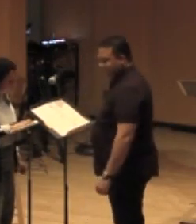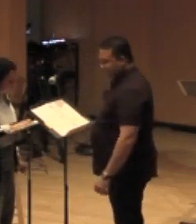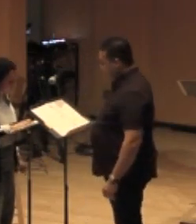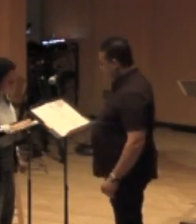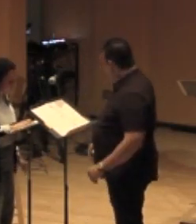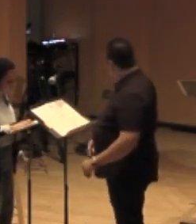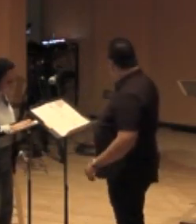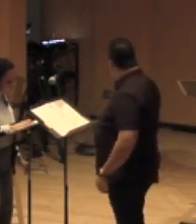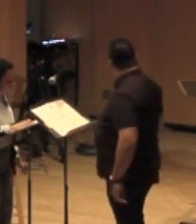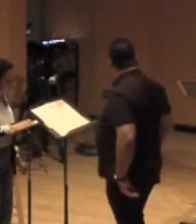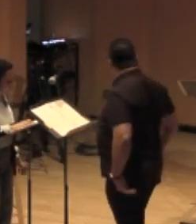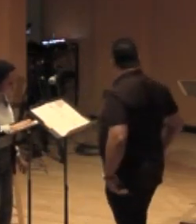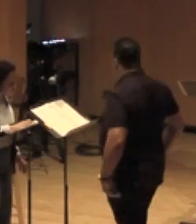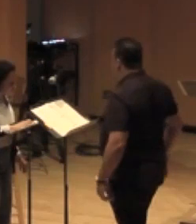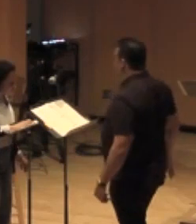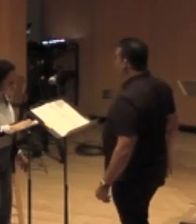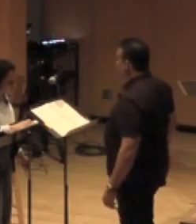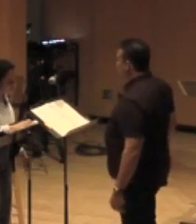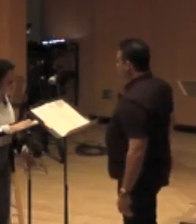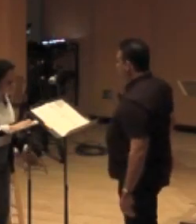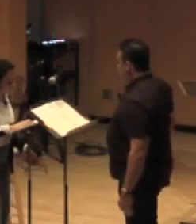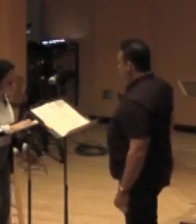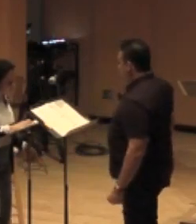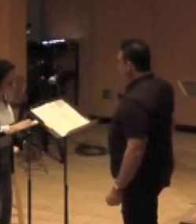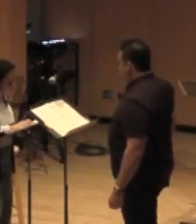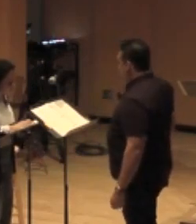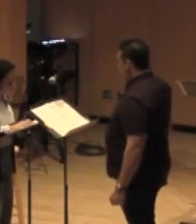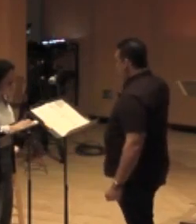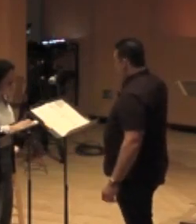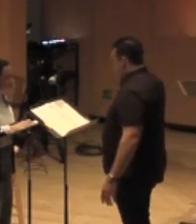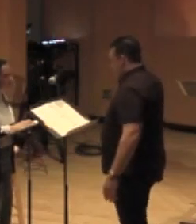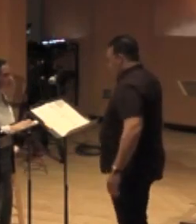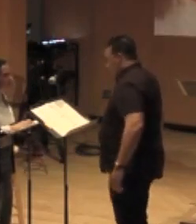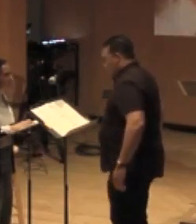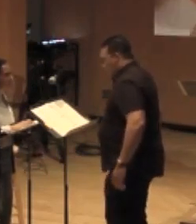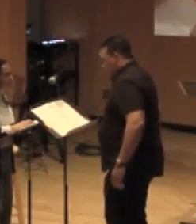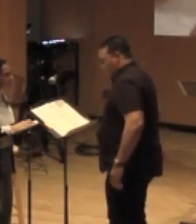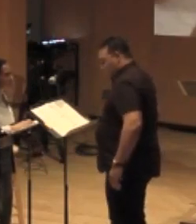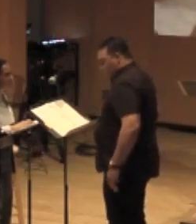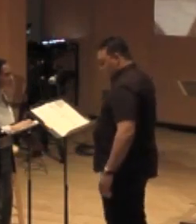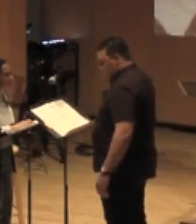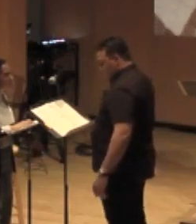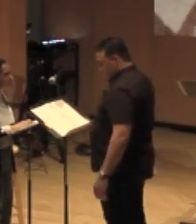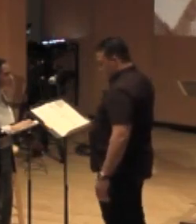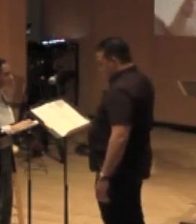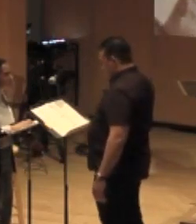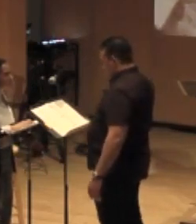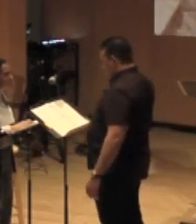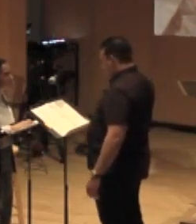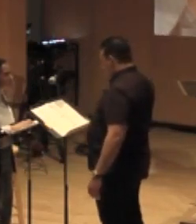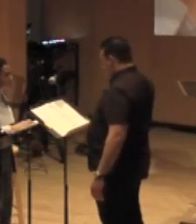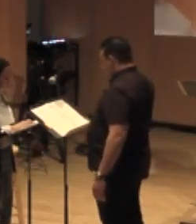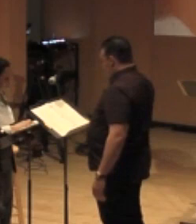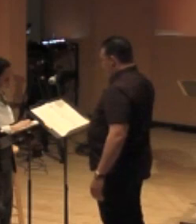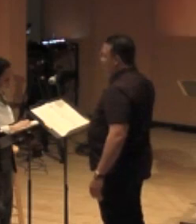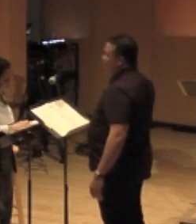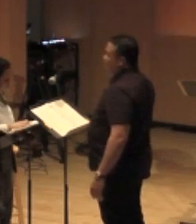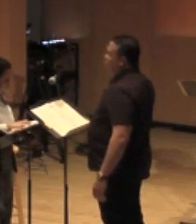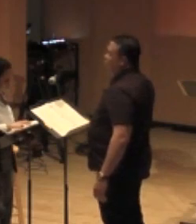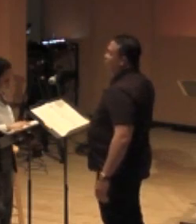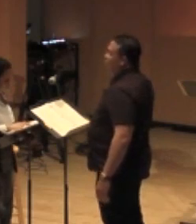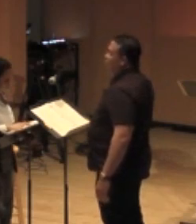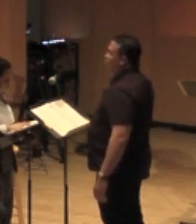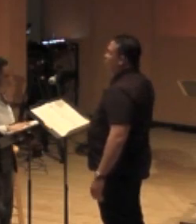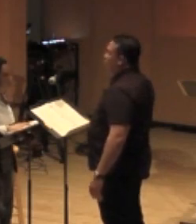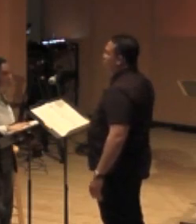Rush as go what are you doing today then I think I'll